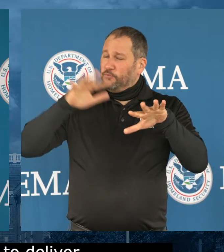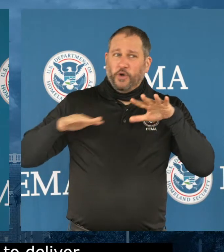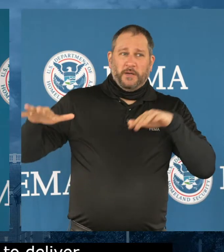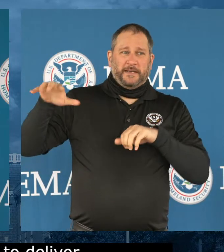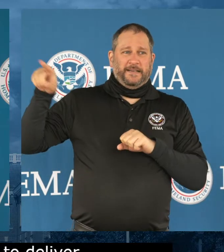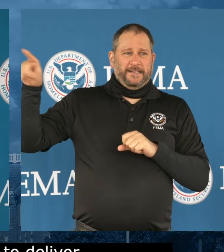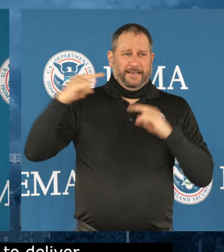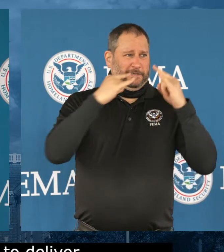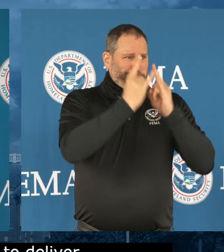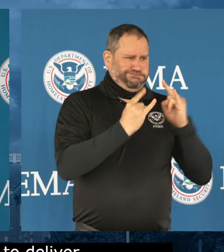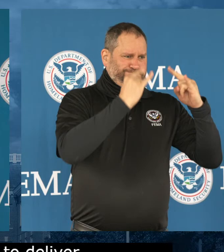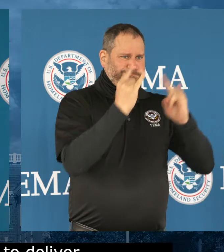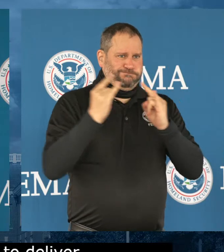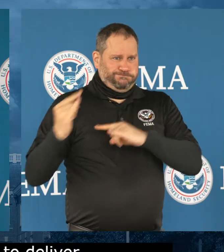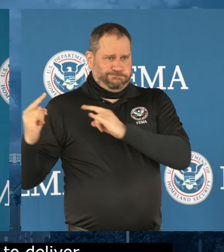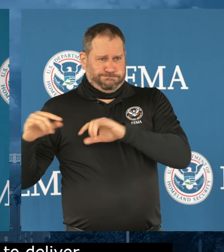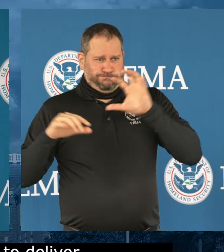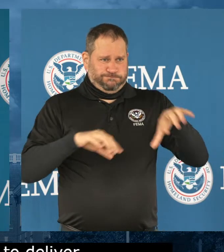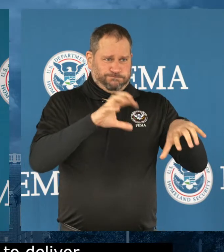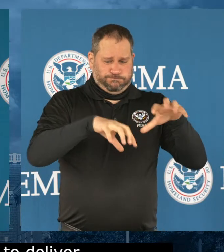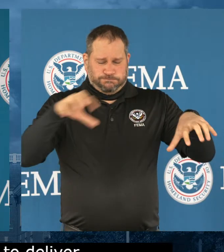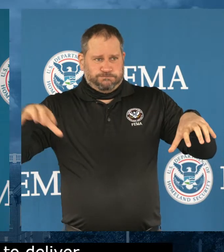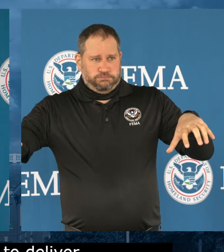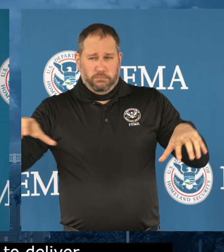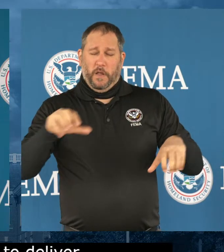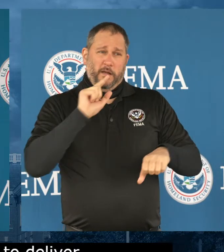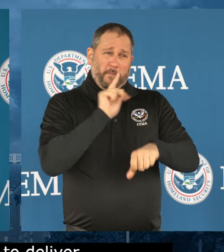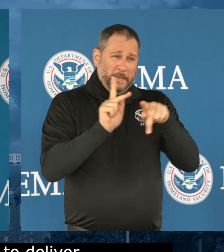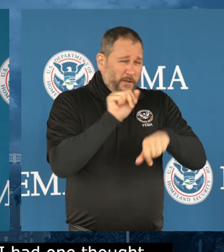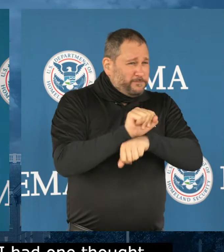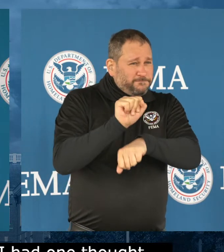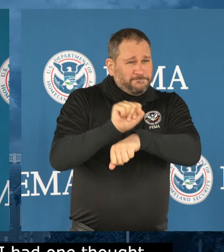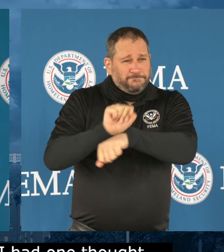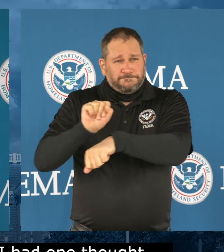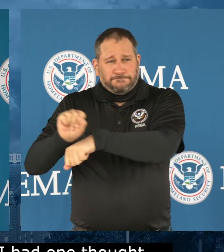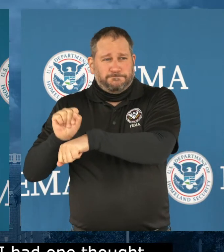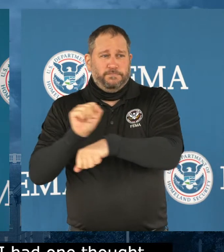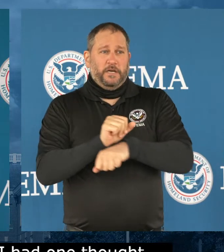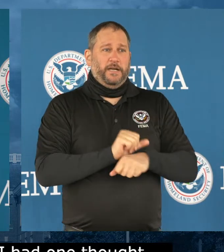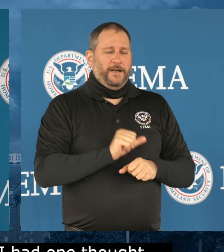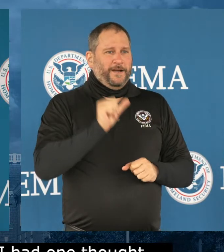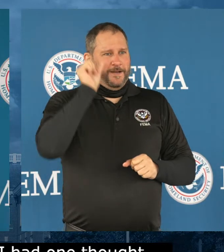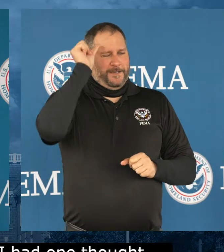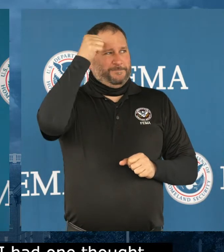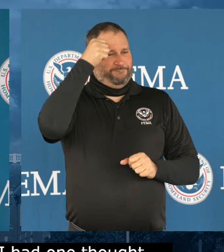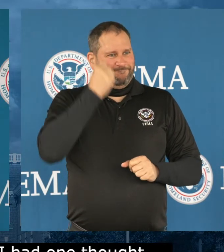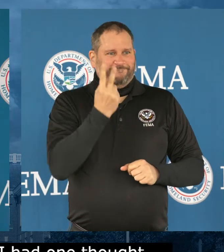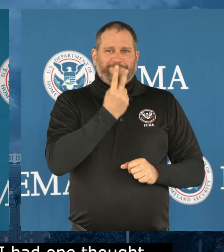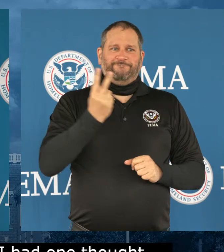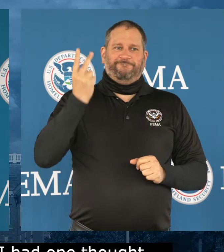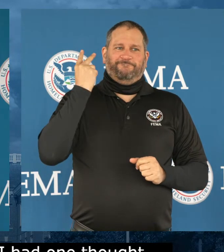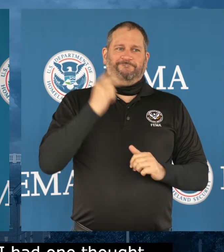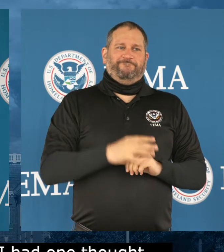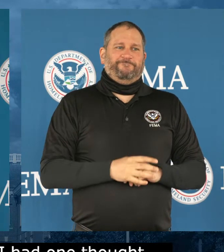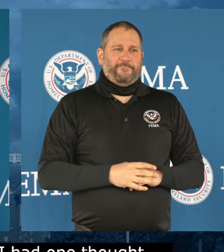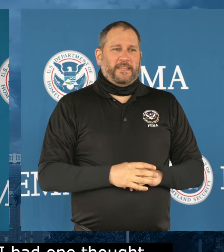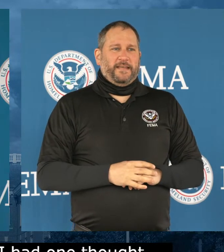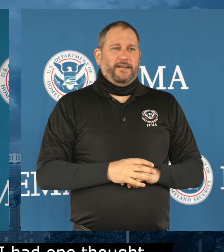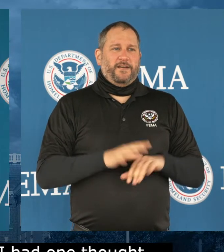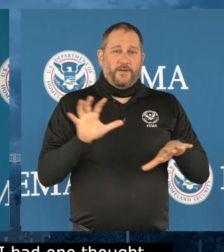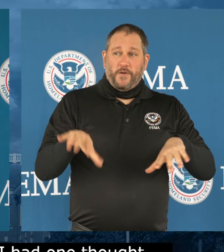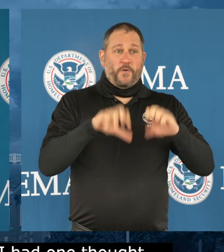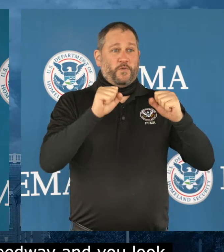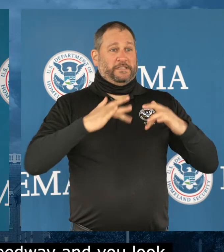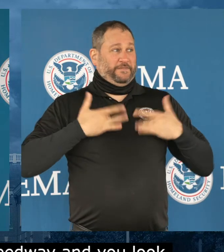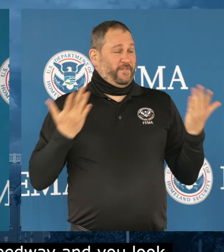the activity, everybody working, all the hustle going on, and it reminded us of hosting events here at the